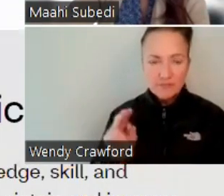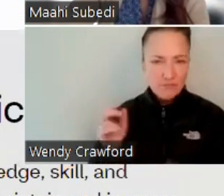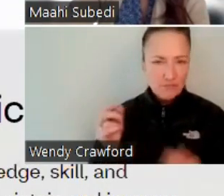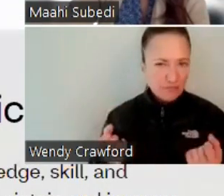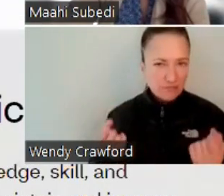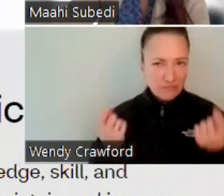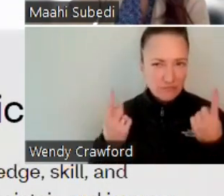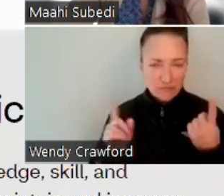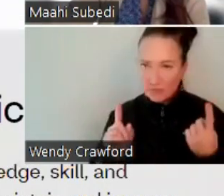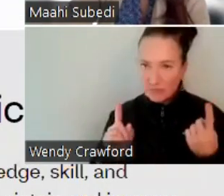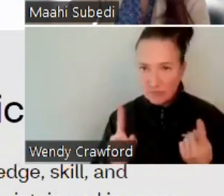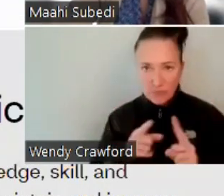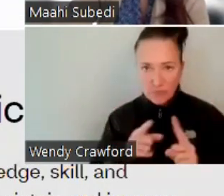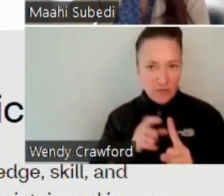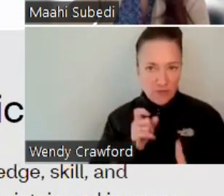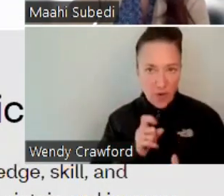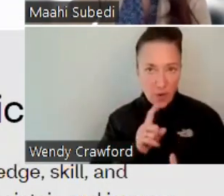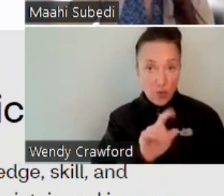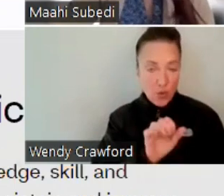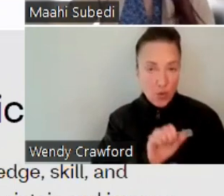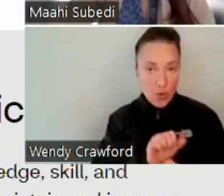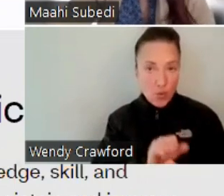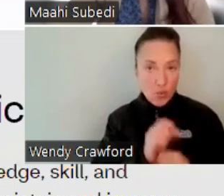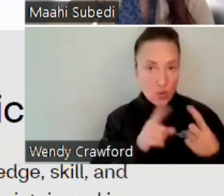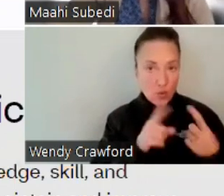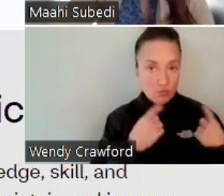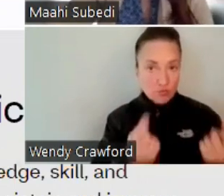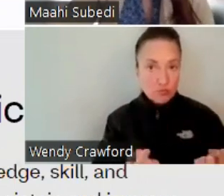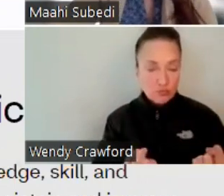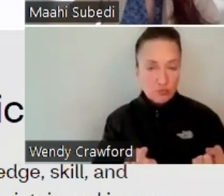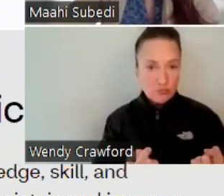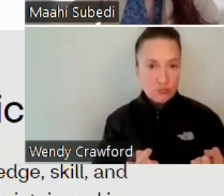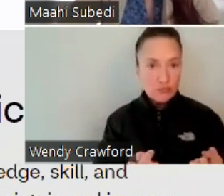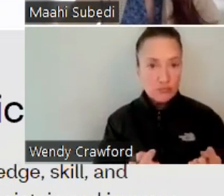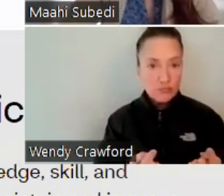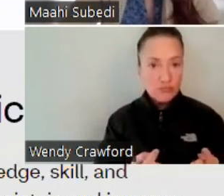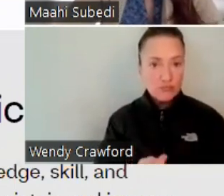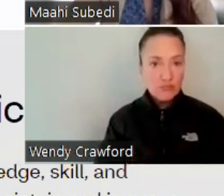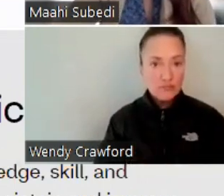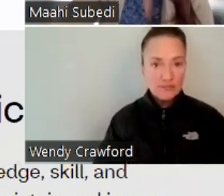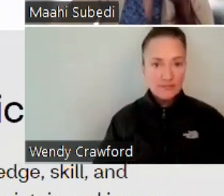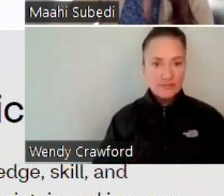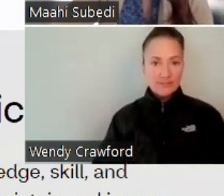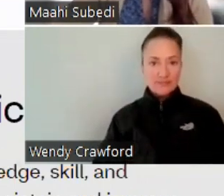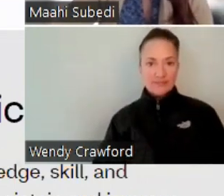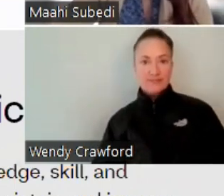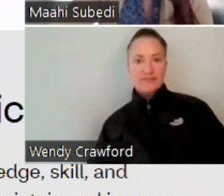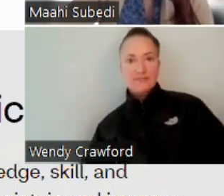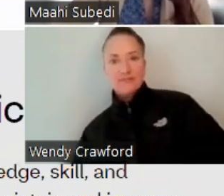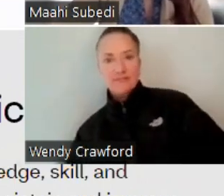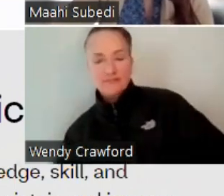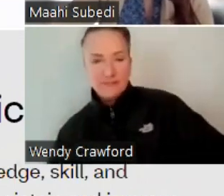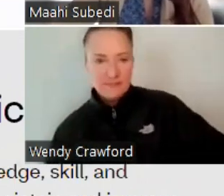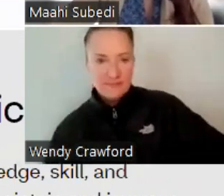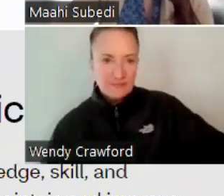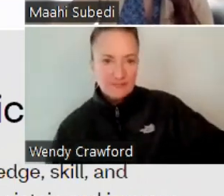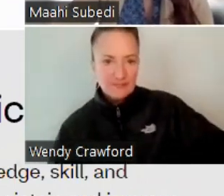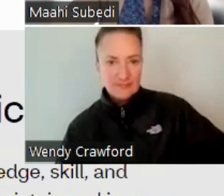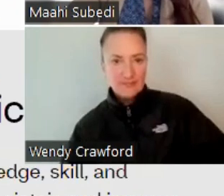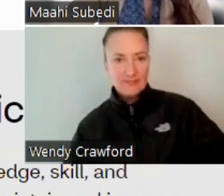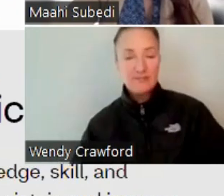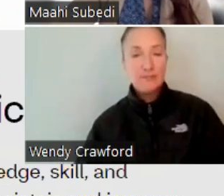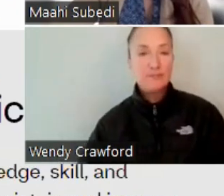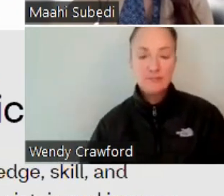understanding where she had come from and understanding the work that she had done as a pharmacy technician. And while I'm here, I also want to